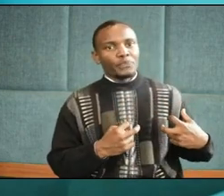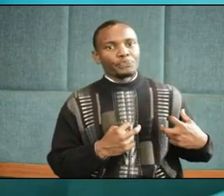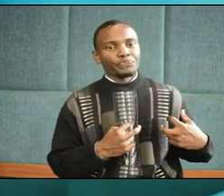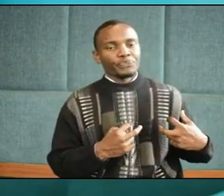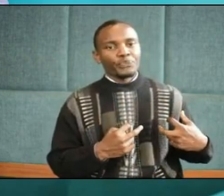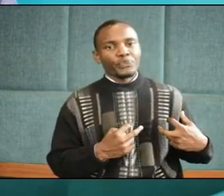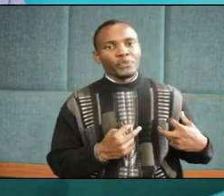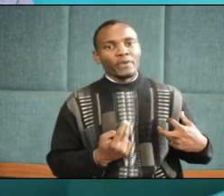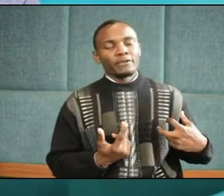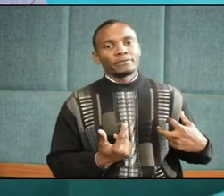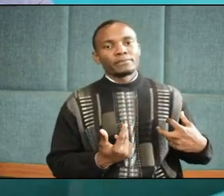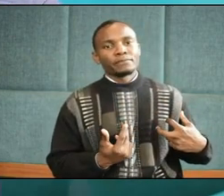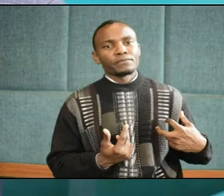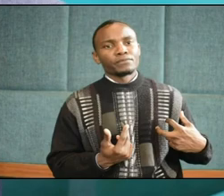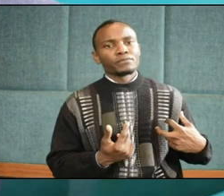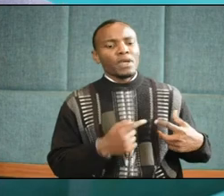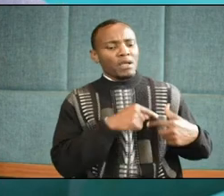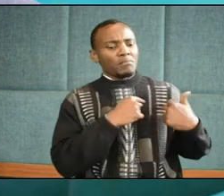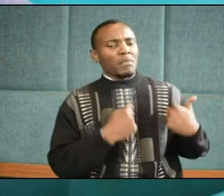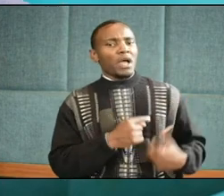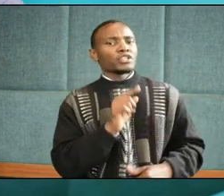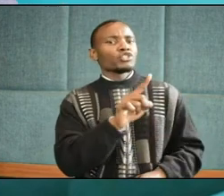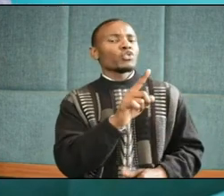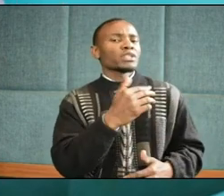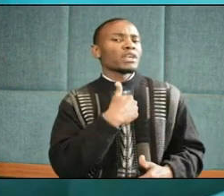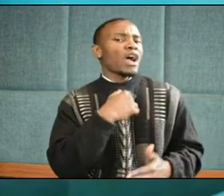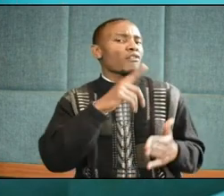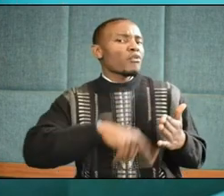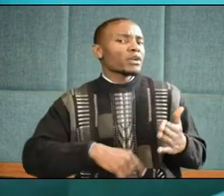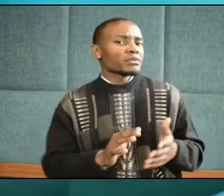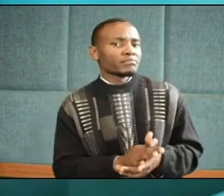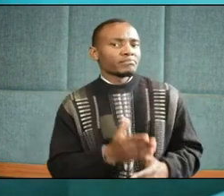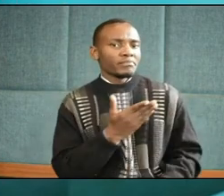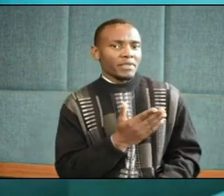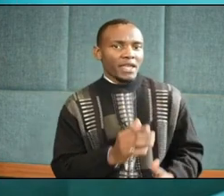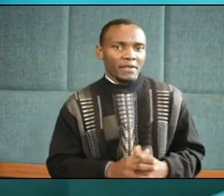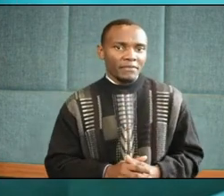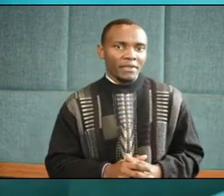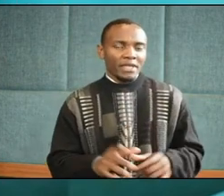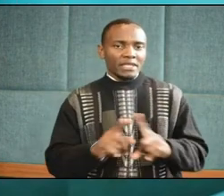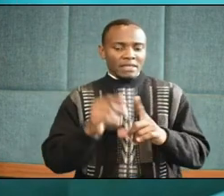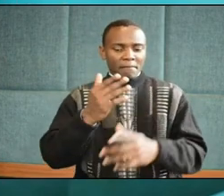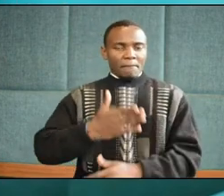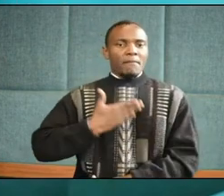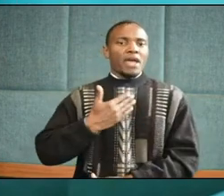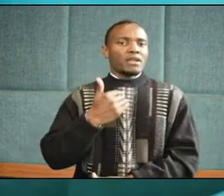What is in your heart? What is in my heart?